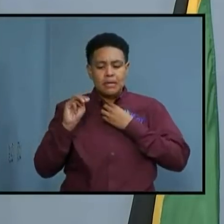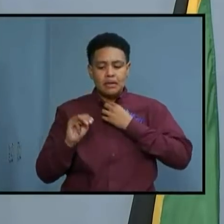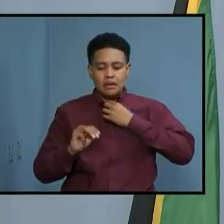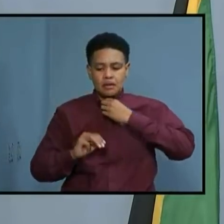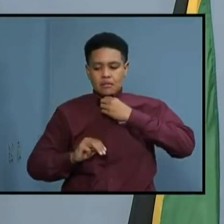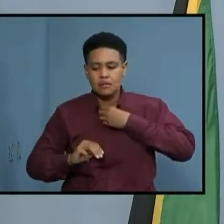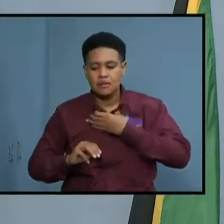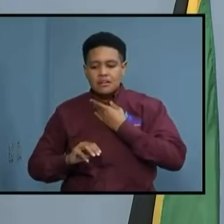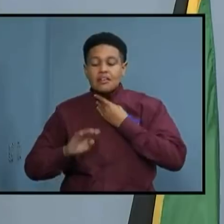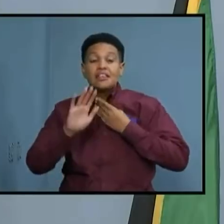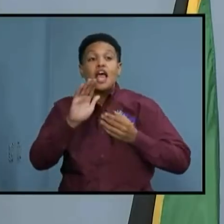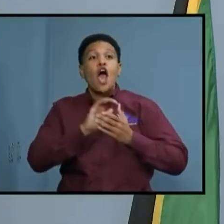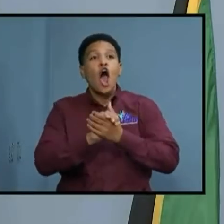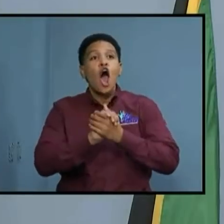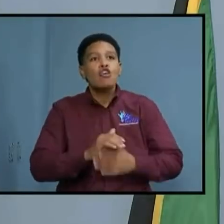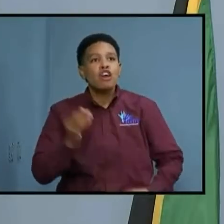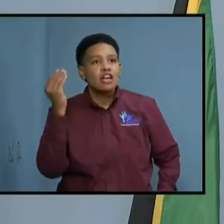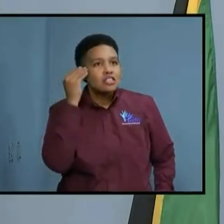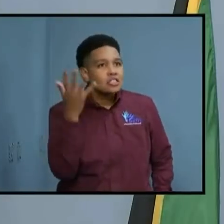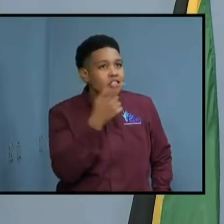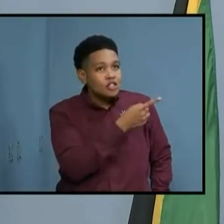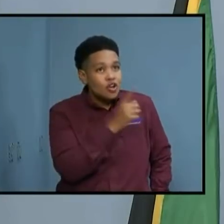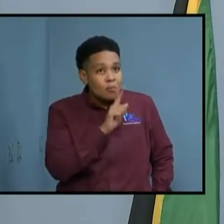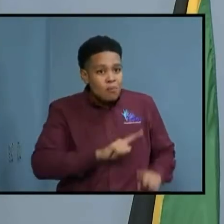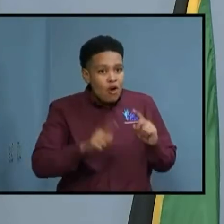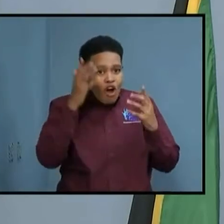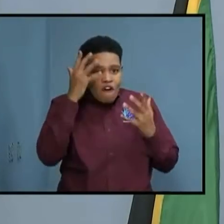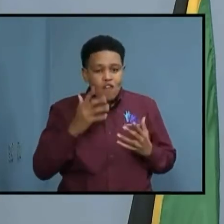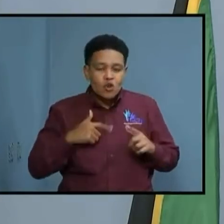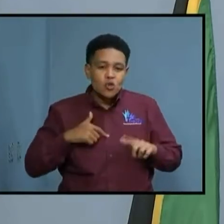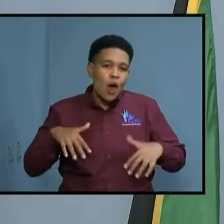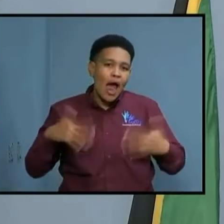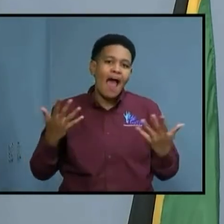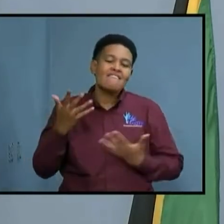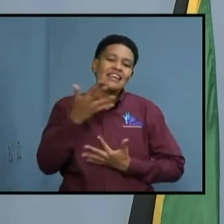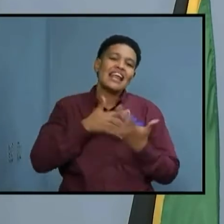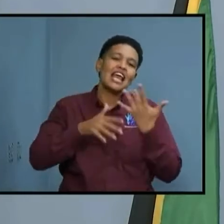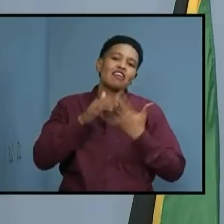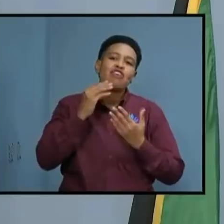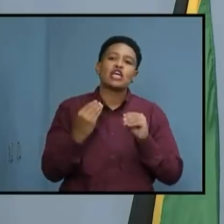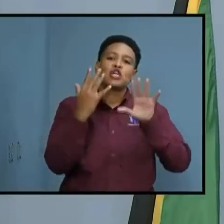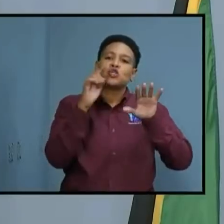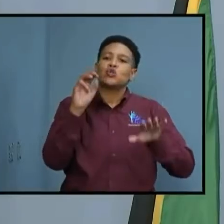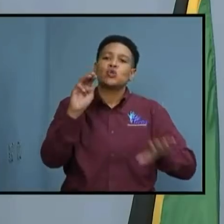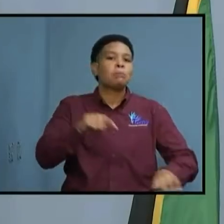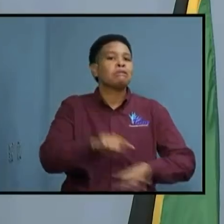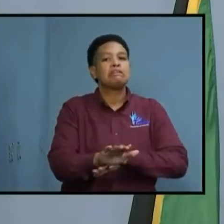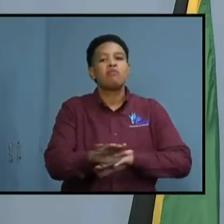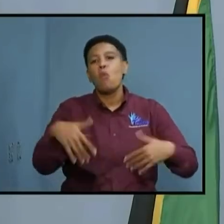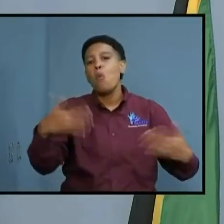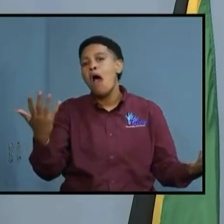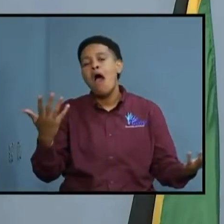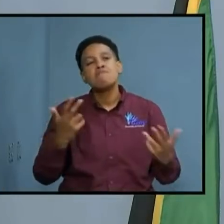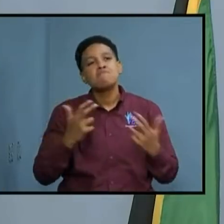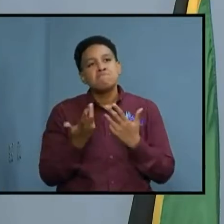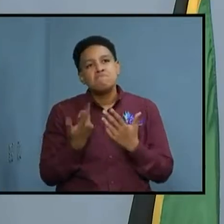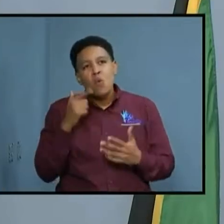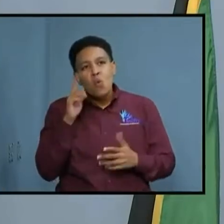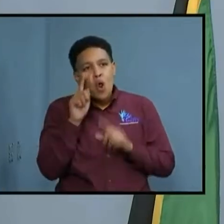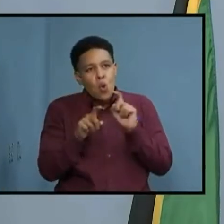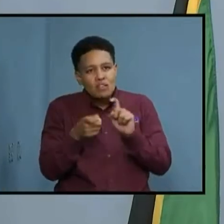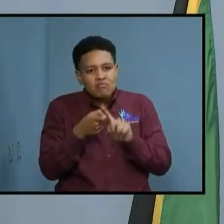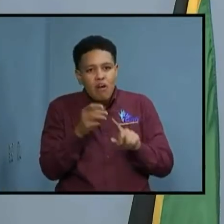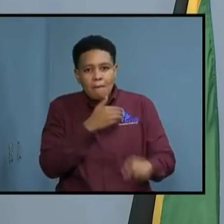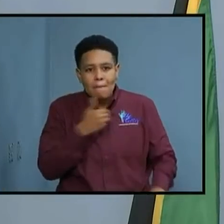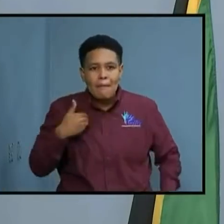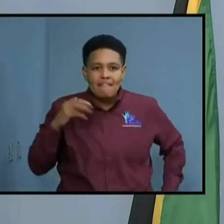their congratulations to you. Unfortunately, we do not have the interactive Zoom feed this evening. I'll be taking questions from members